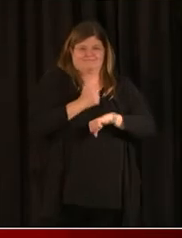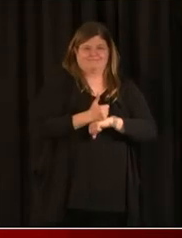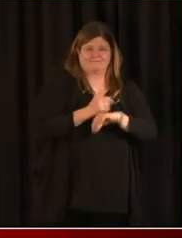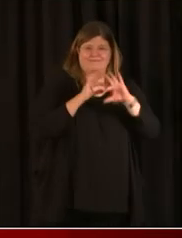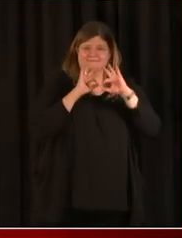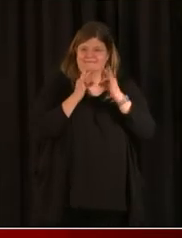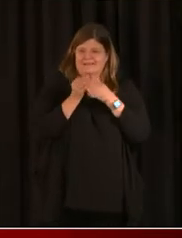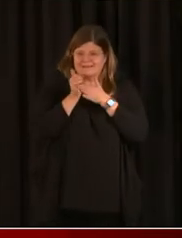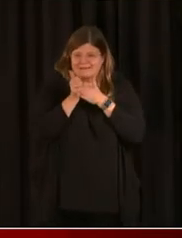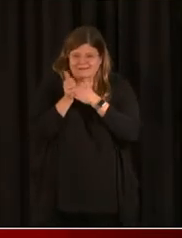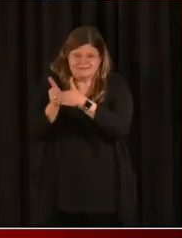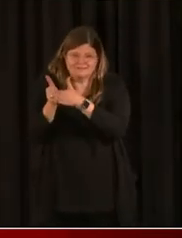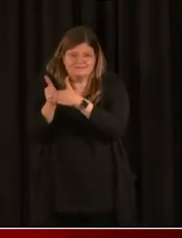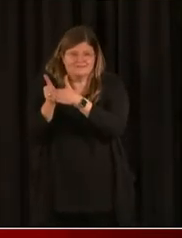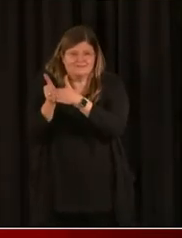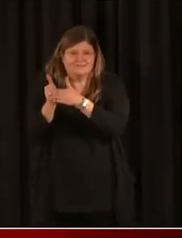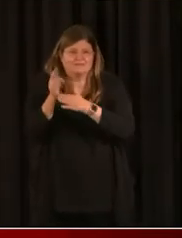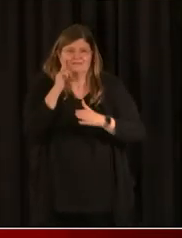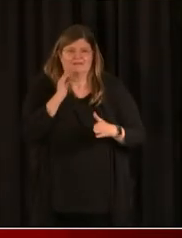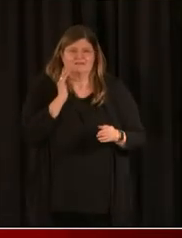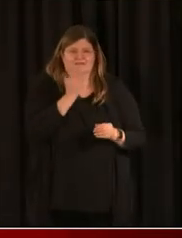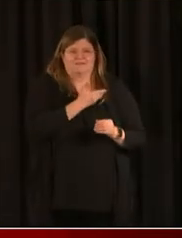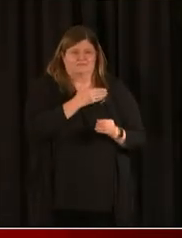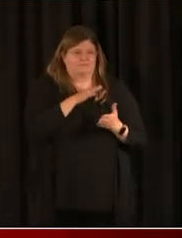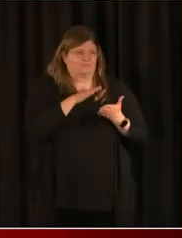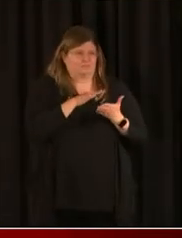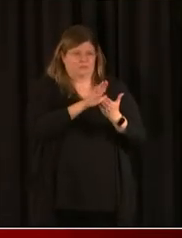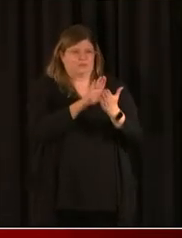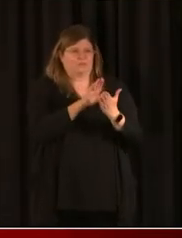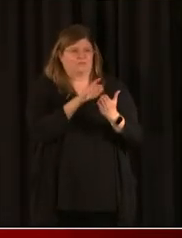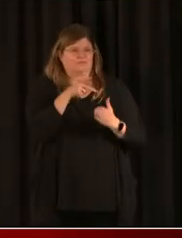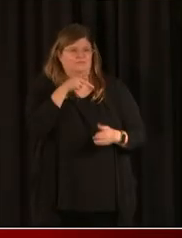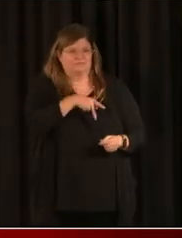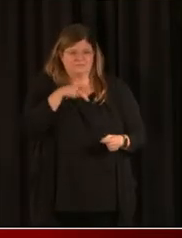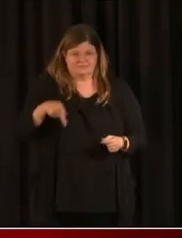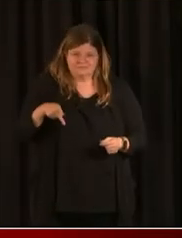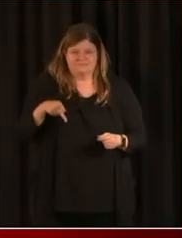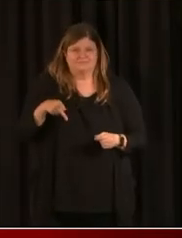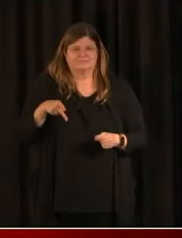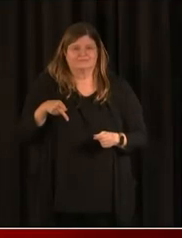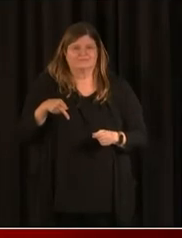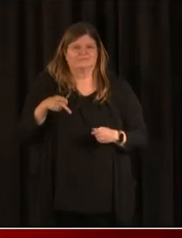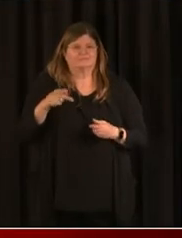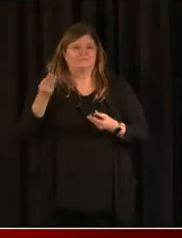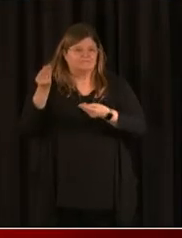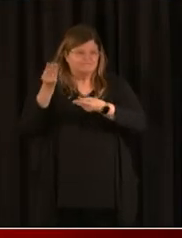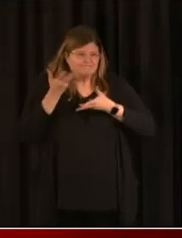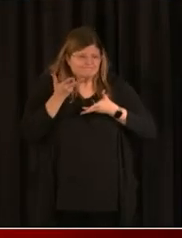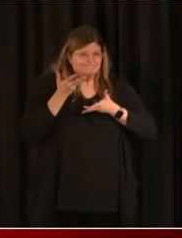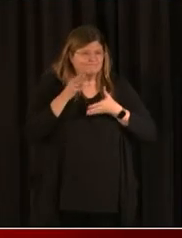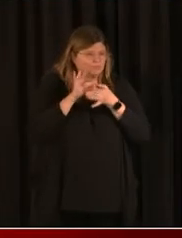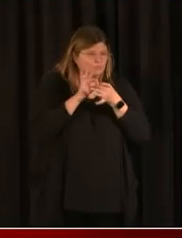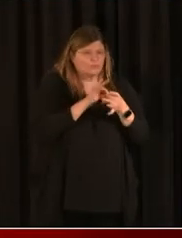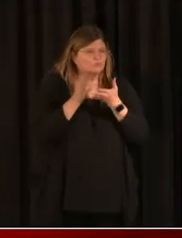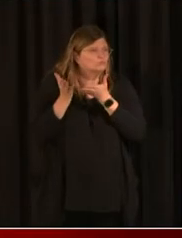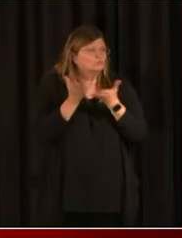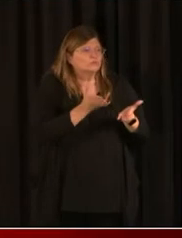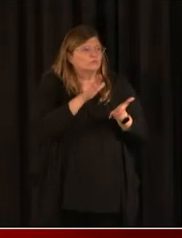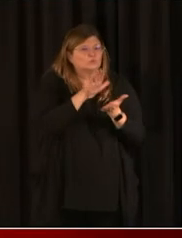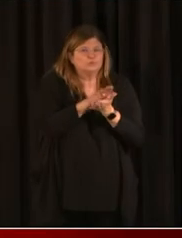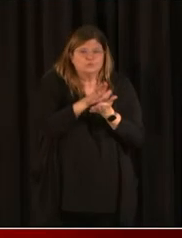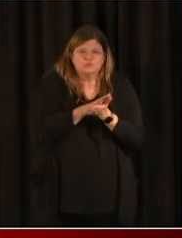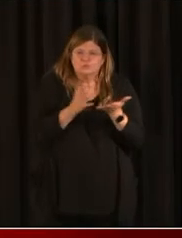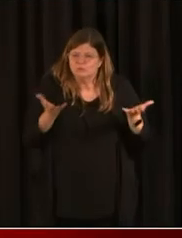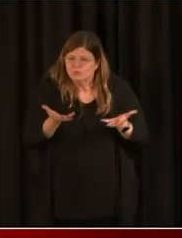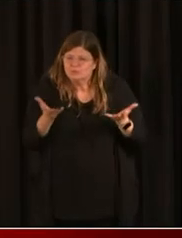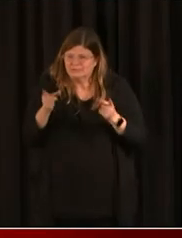family guide for our in-person programming, which includes information about what to bring to school, what you